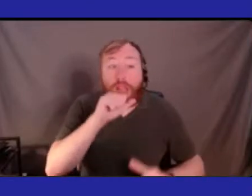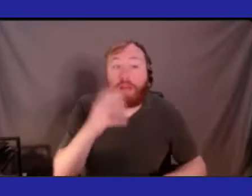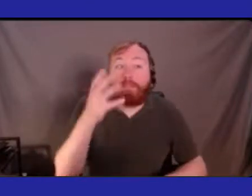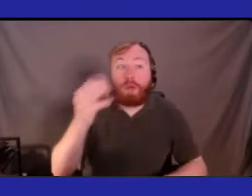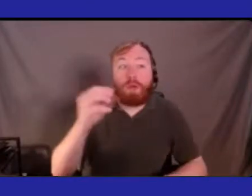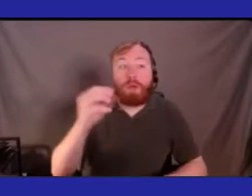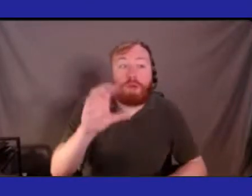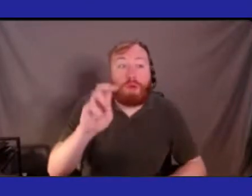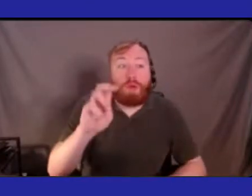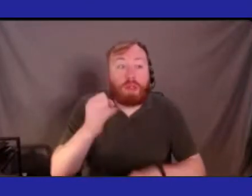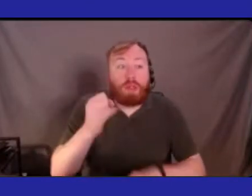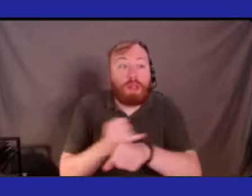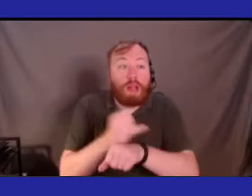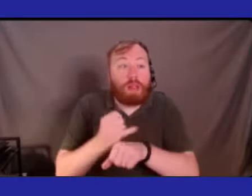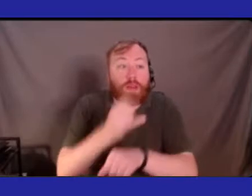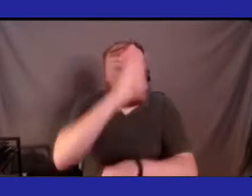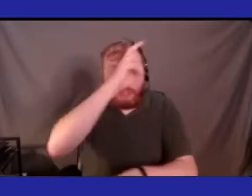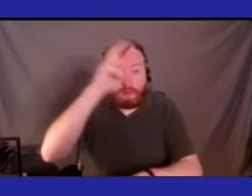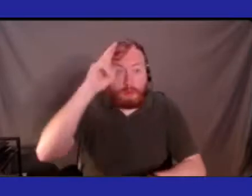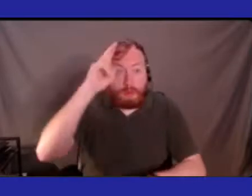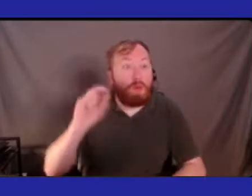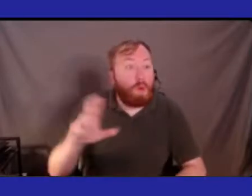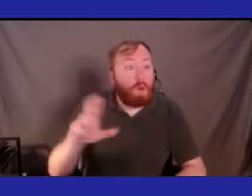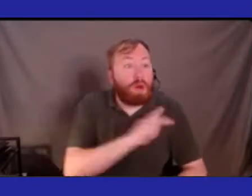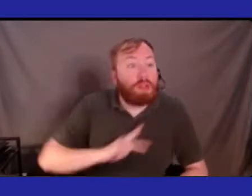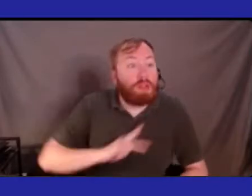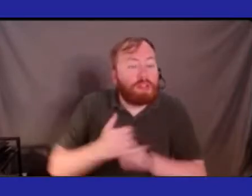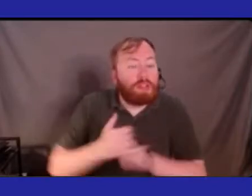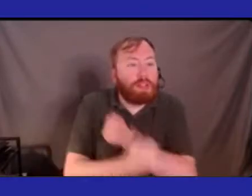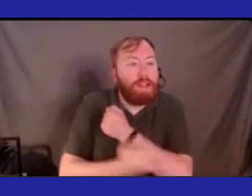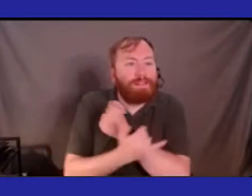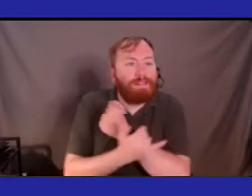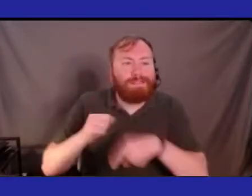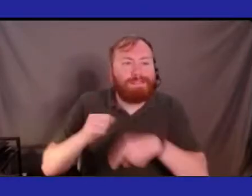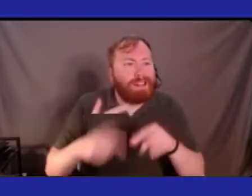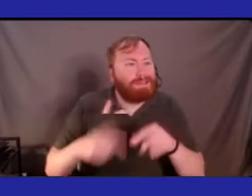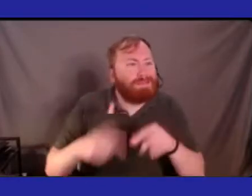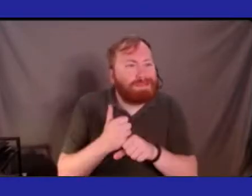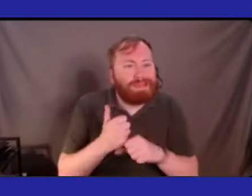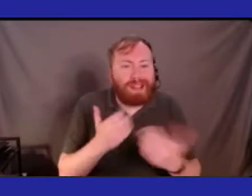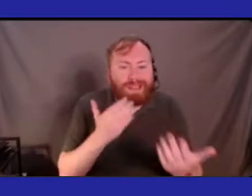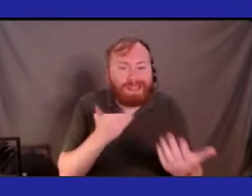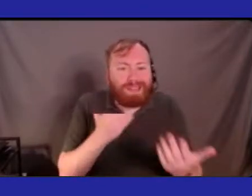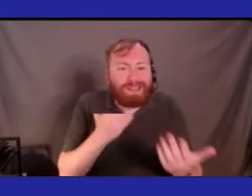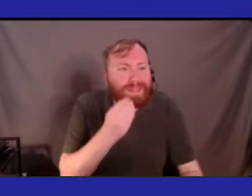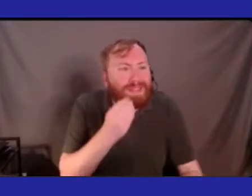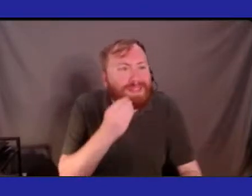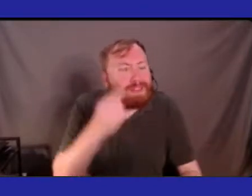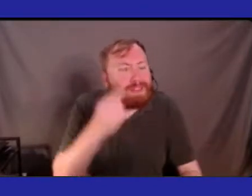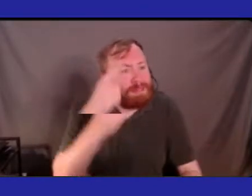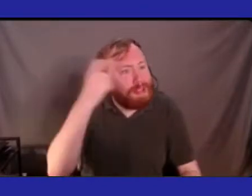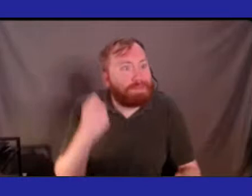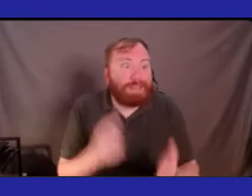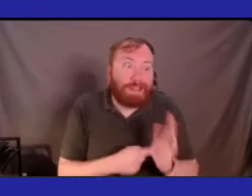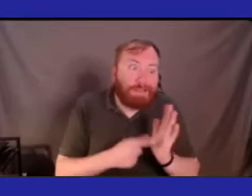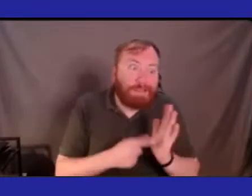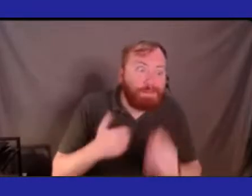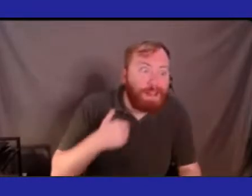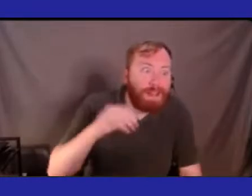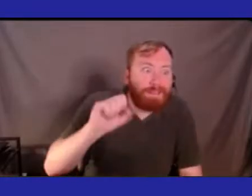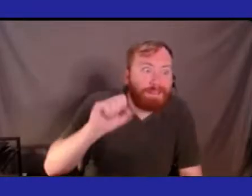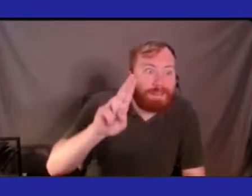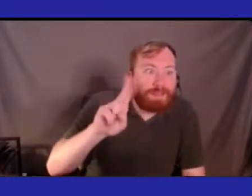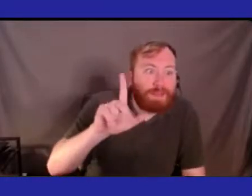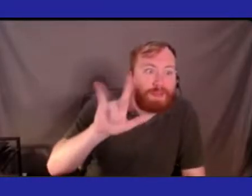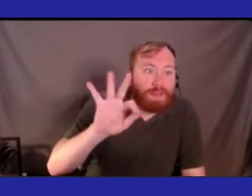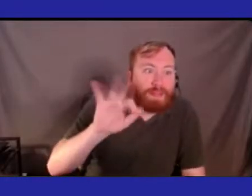Hospital or Kings County, cannot get a decent sometimes food because some of the food they have has sulfates. There are